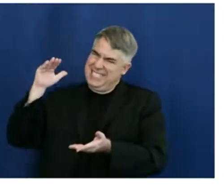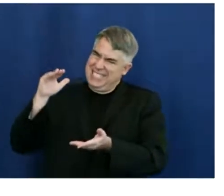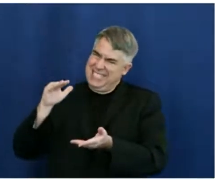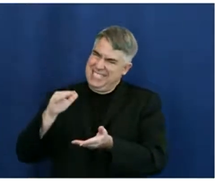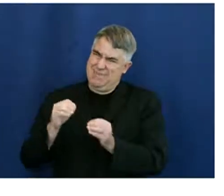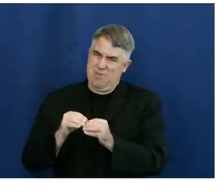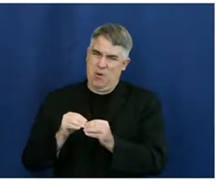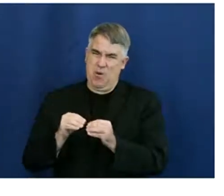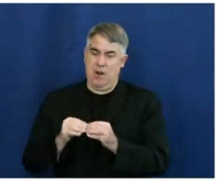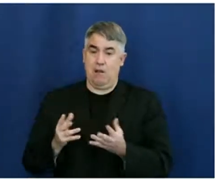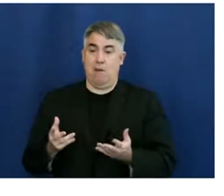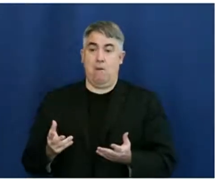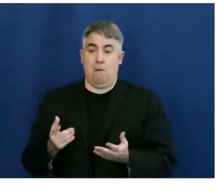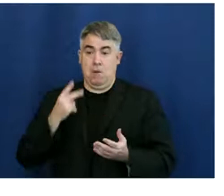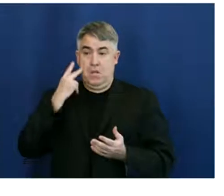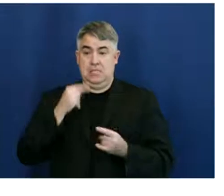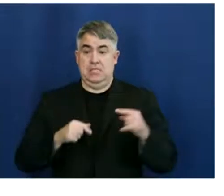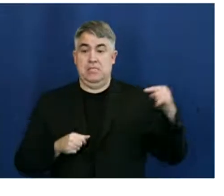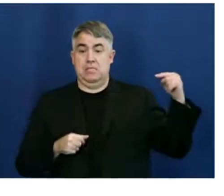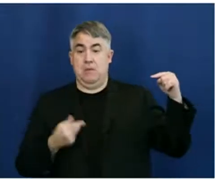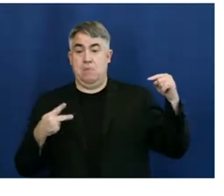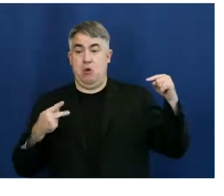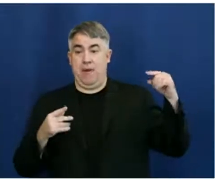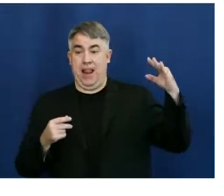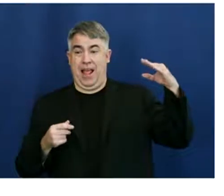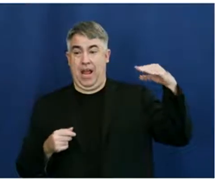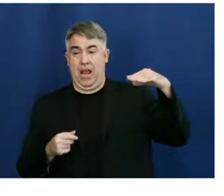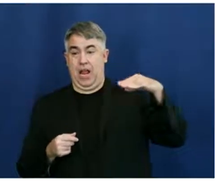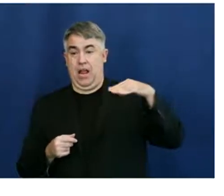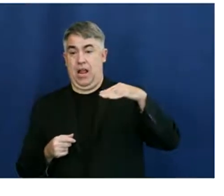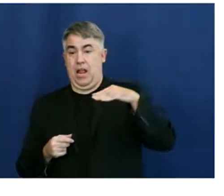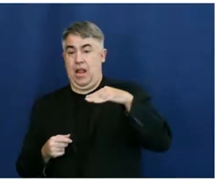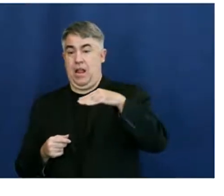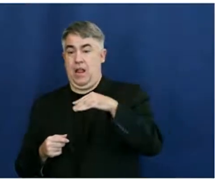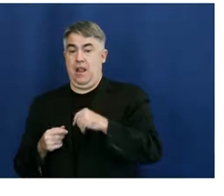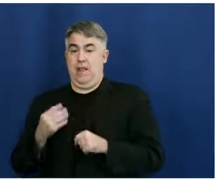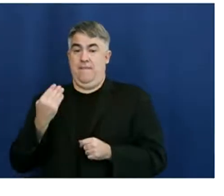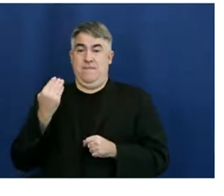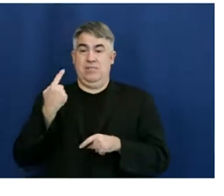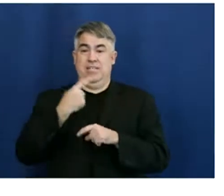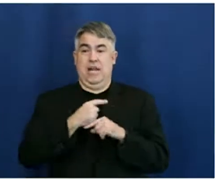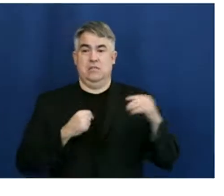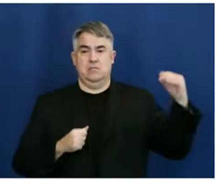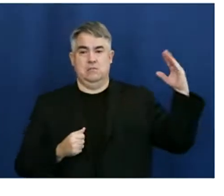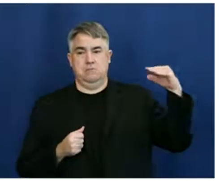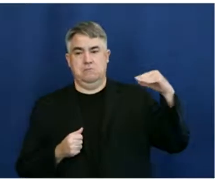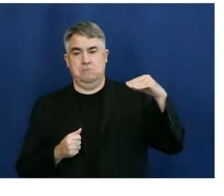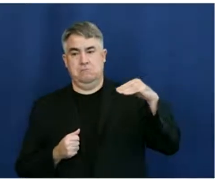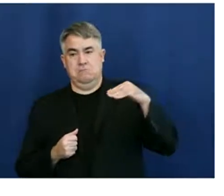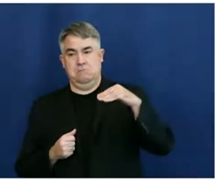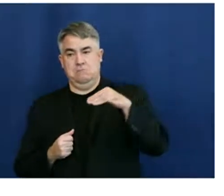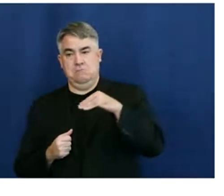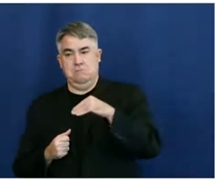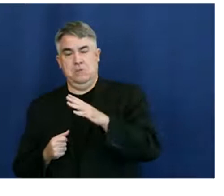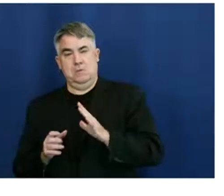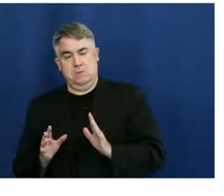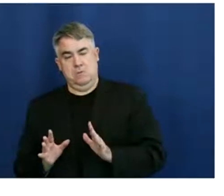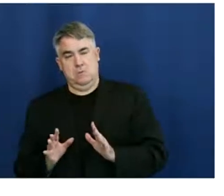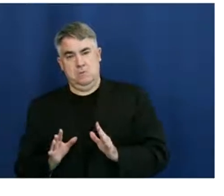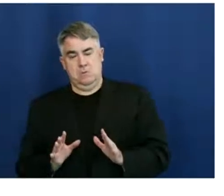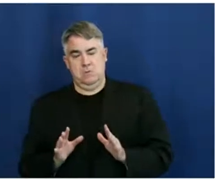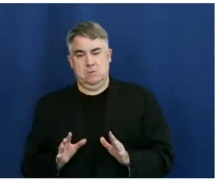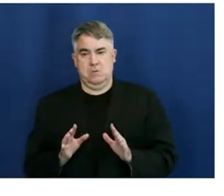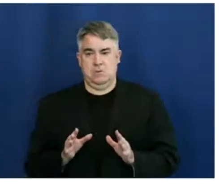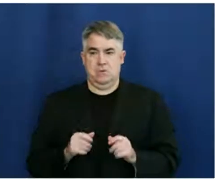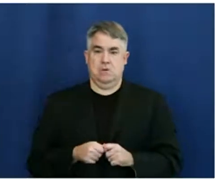generally positive. You see that purple line, our 14-day percentage of positive, again, continuing to trend down. We will have to see